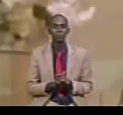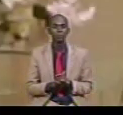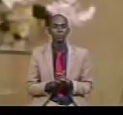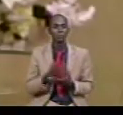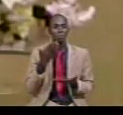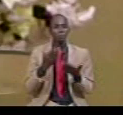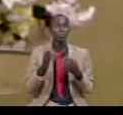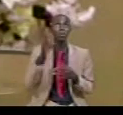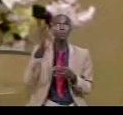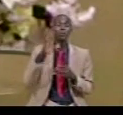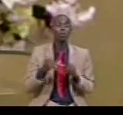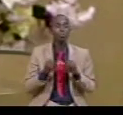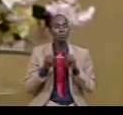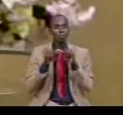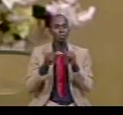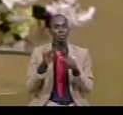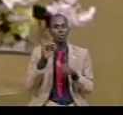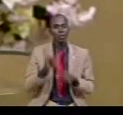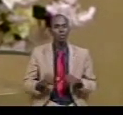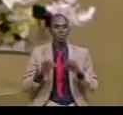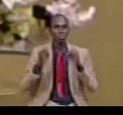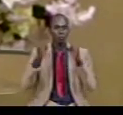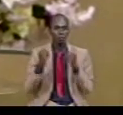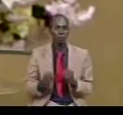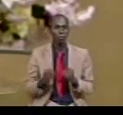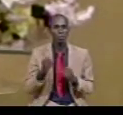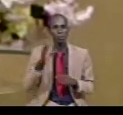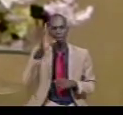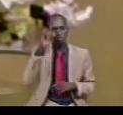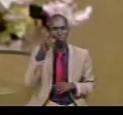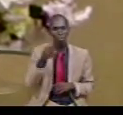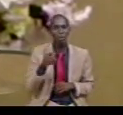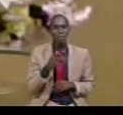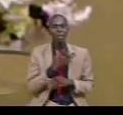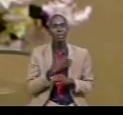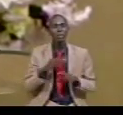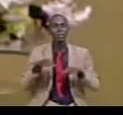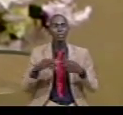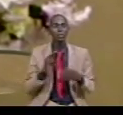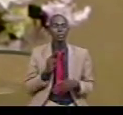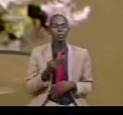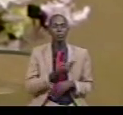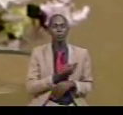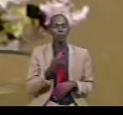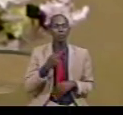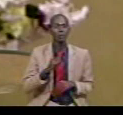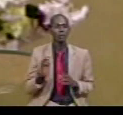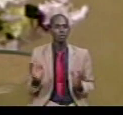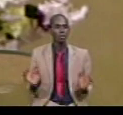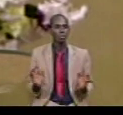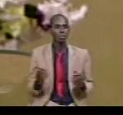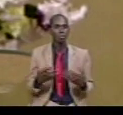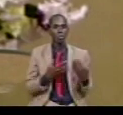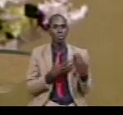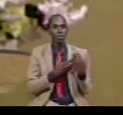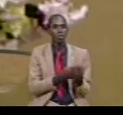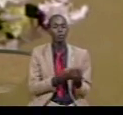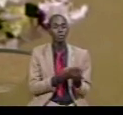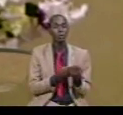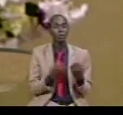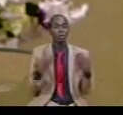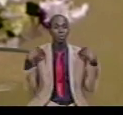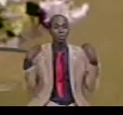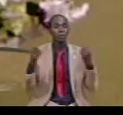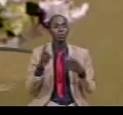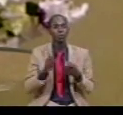May God continue to strengthen him and give us the courage to always